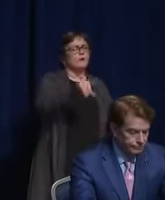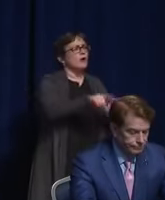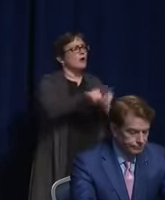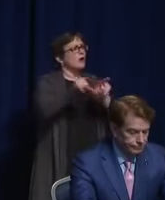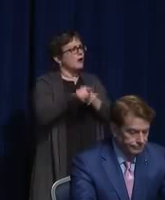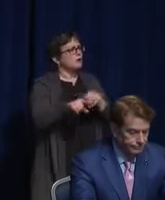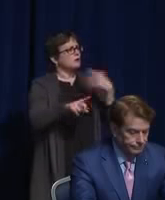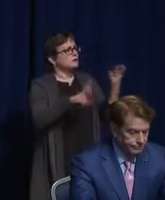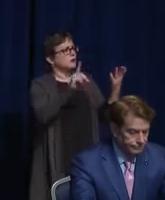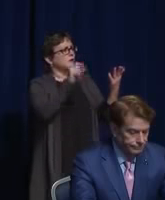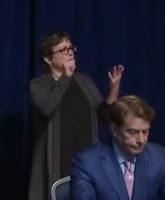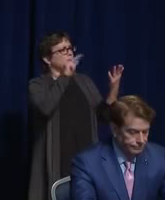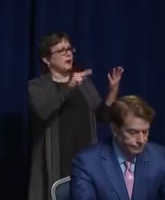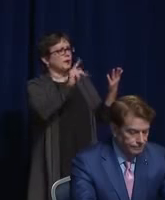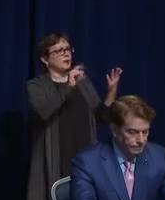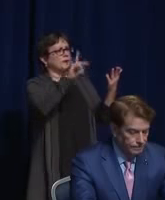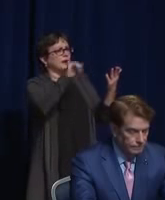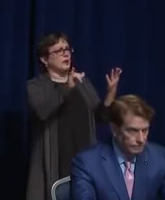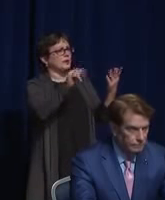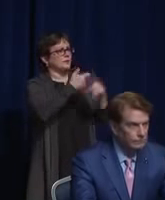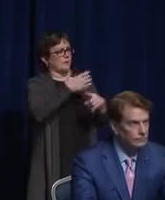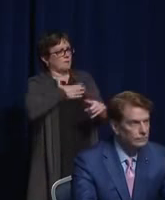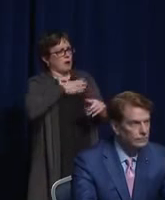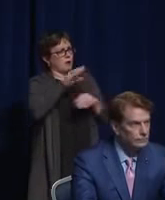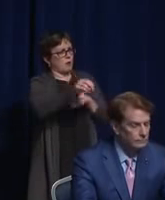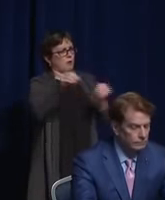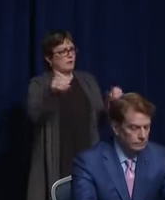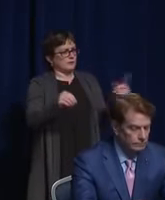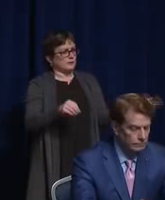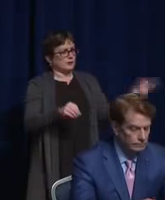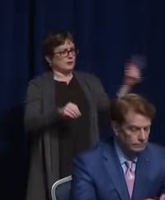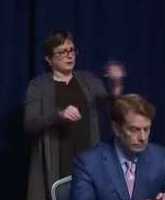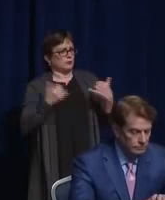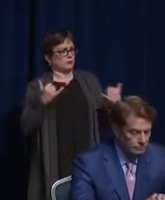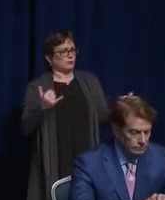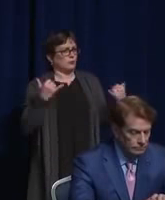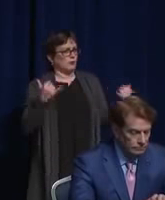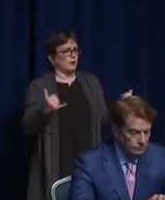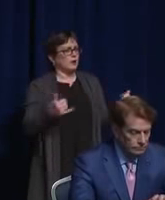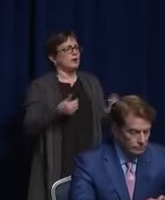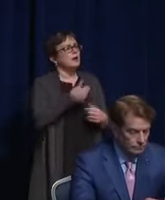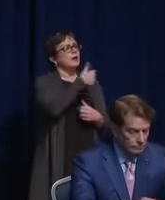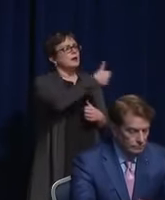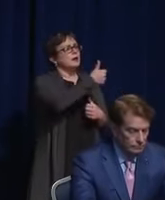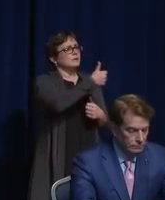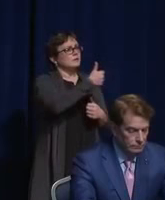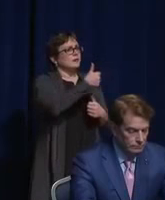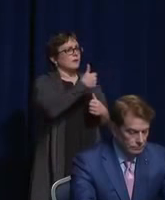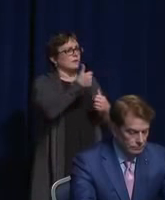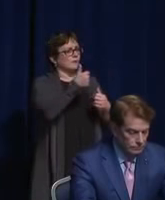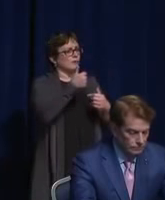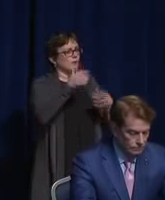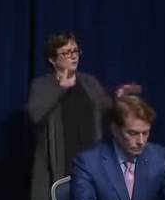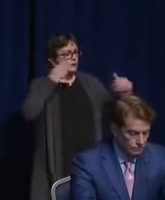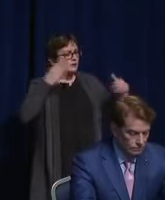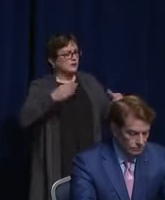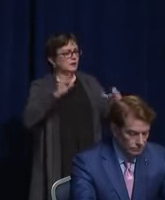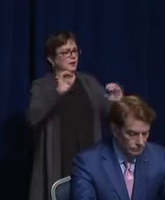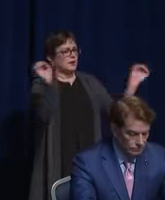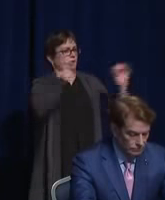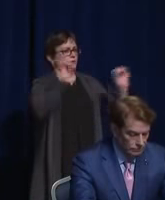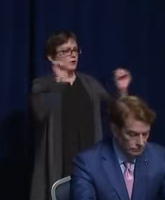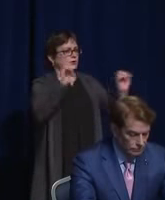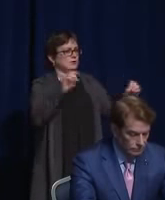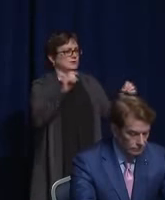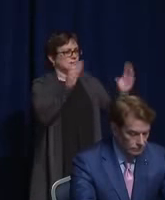Dan Kelly is here from my office, who is responsible for emergency preparedness and response. Dan